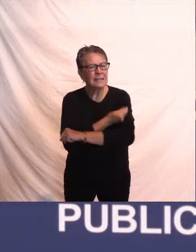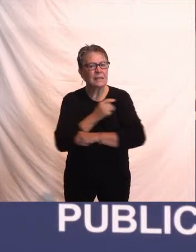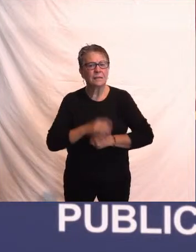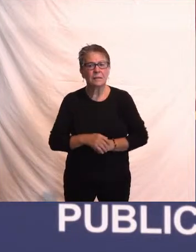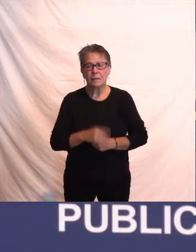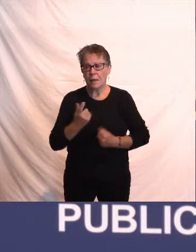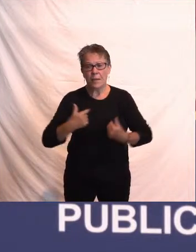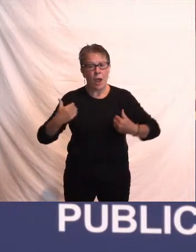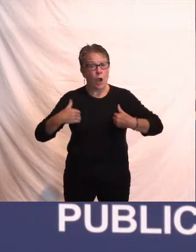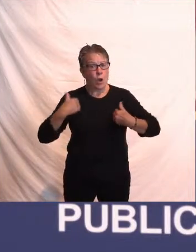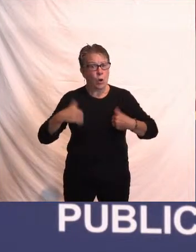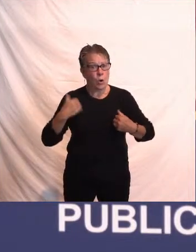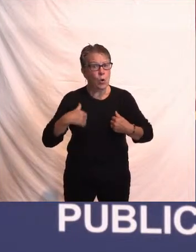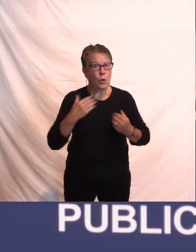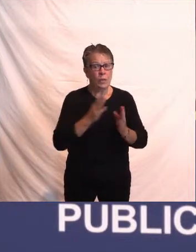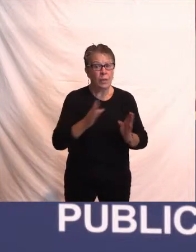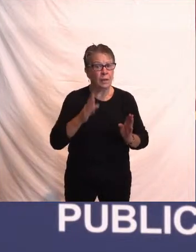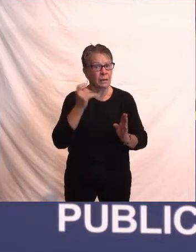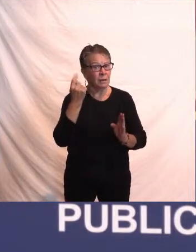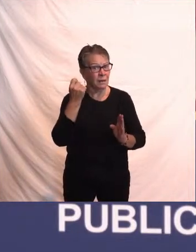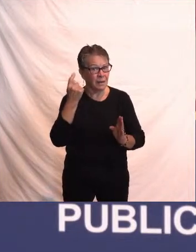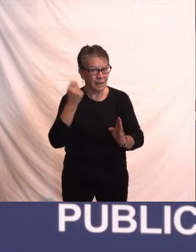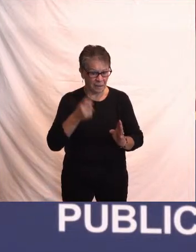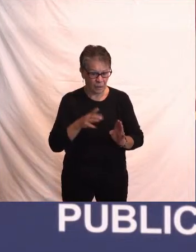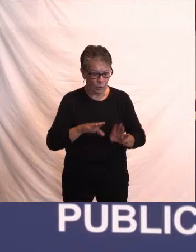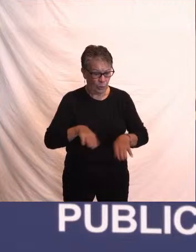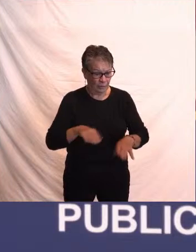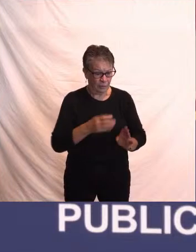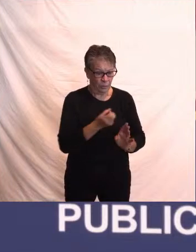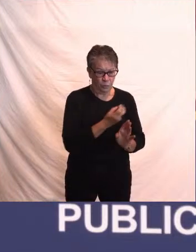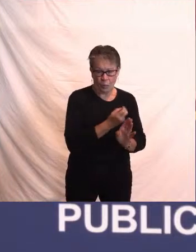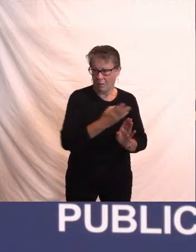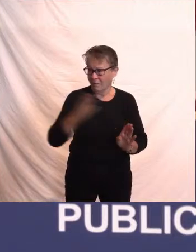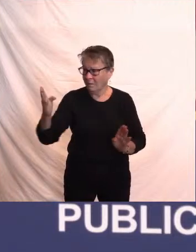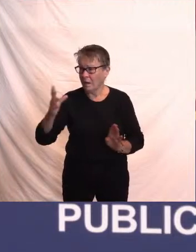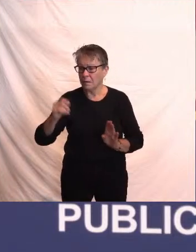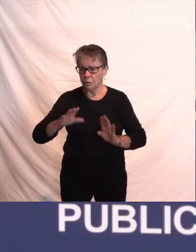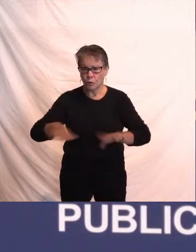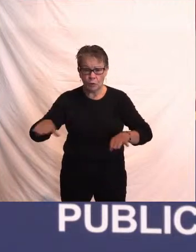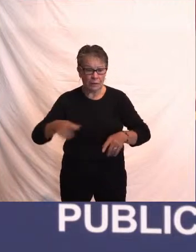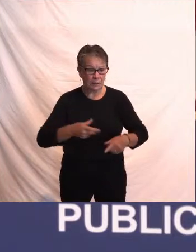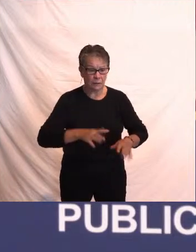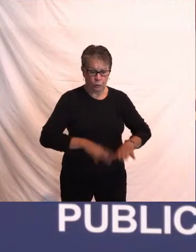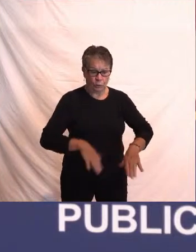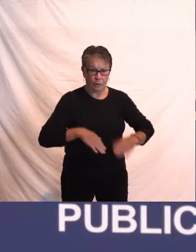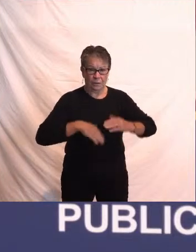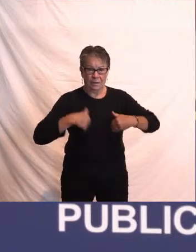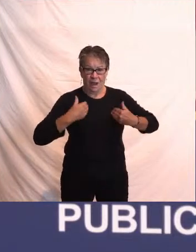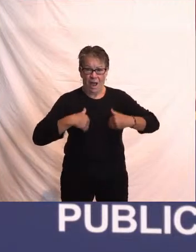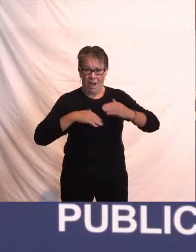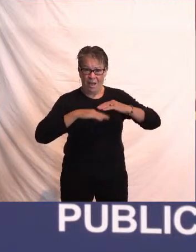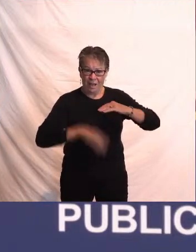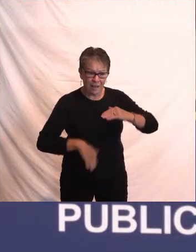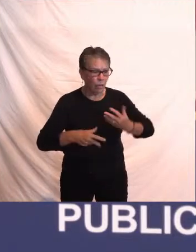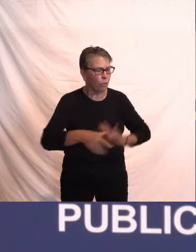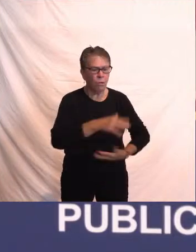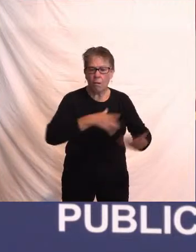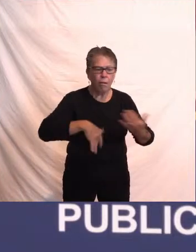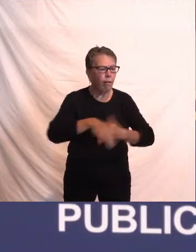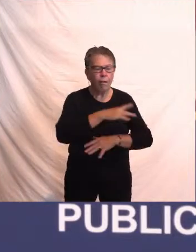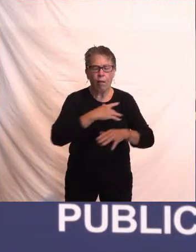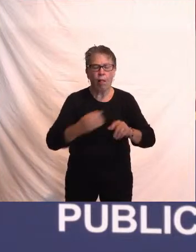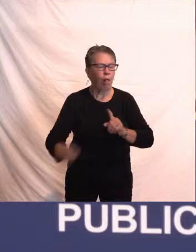vulnerable and not eligible to be vaccinated. I urge parents to schedule COVID-19 vaccination appointments for their